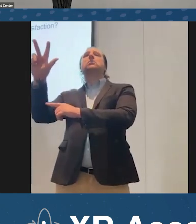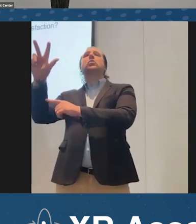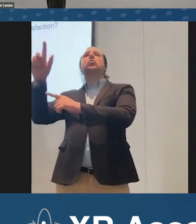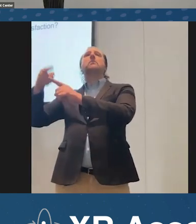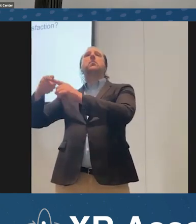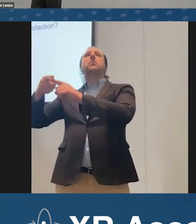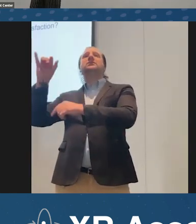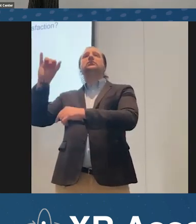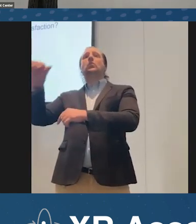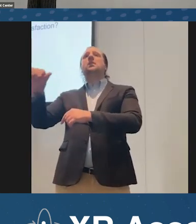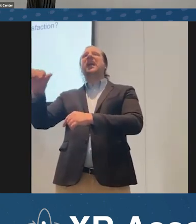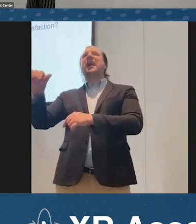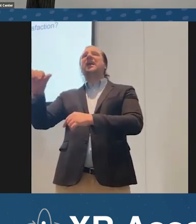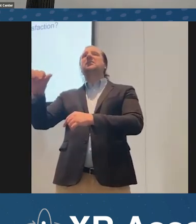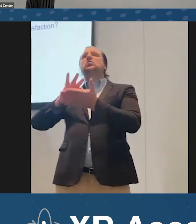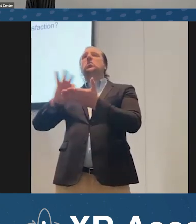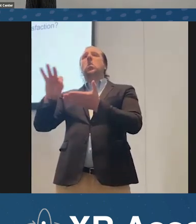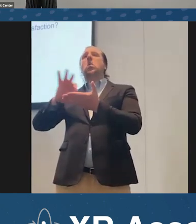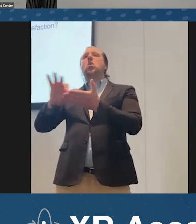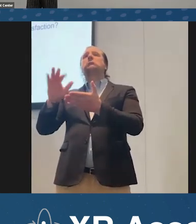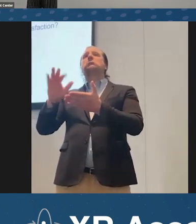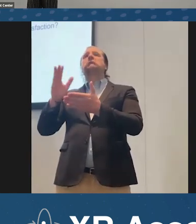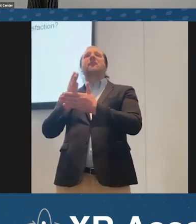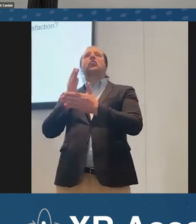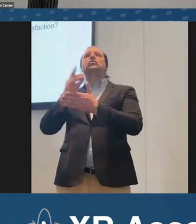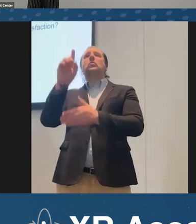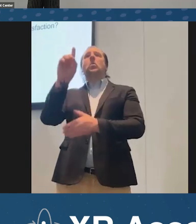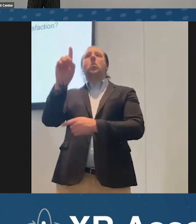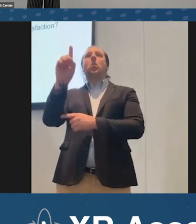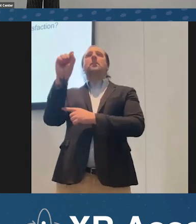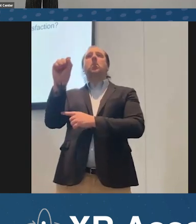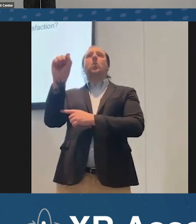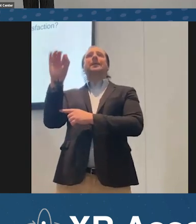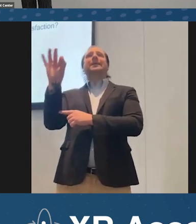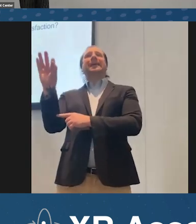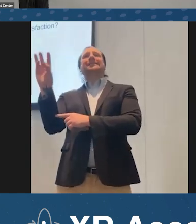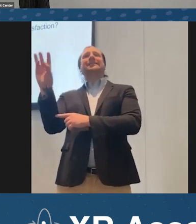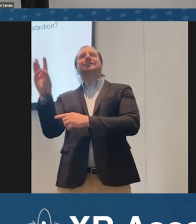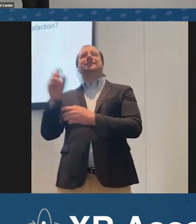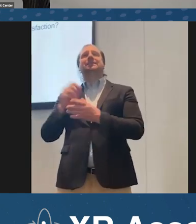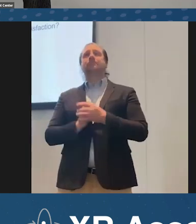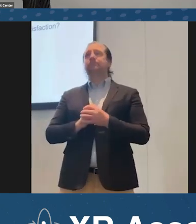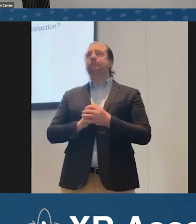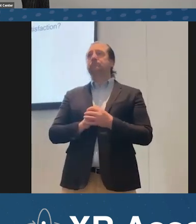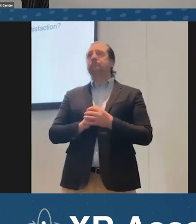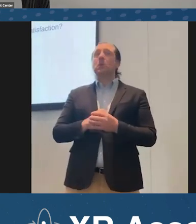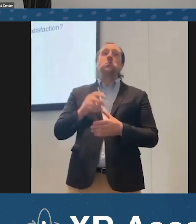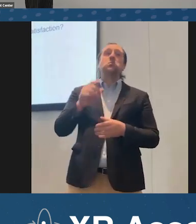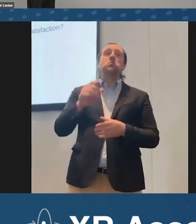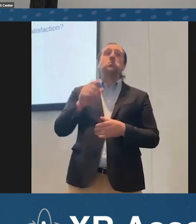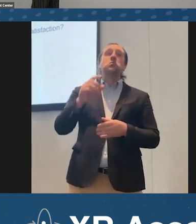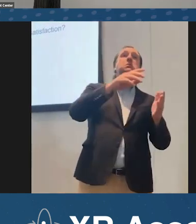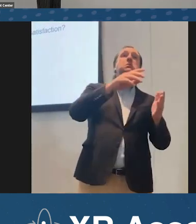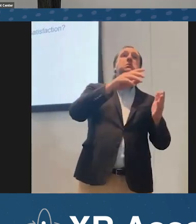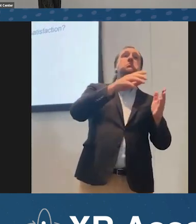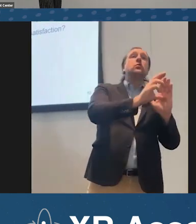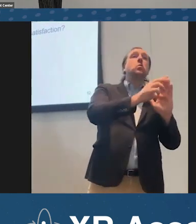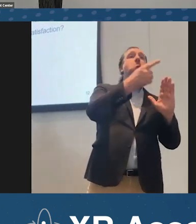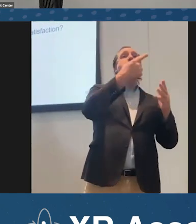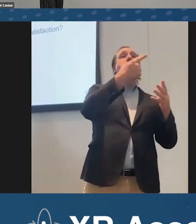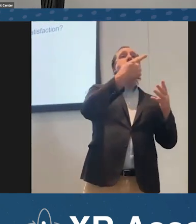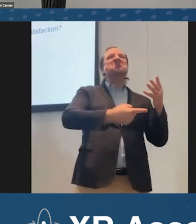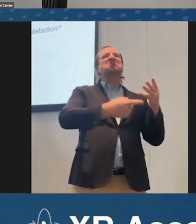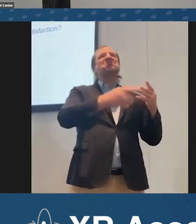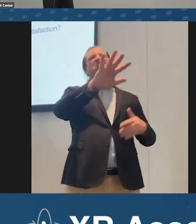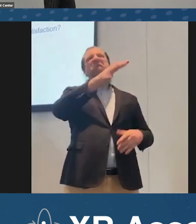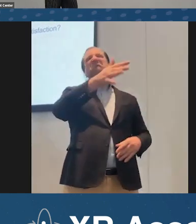overall application average accuracy of 1.96. Now, at a quick glance, these scores are all pretty